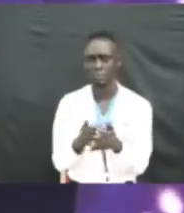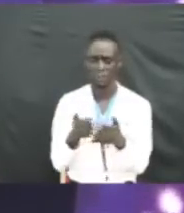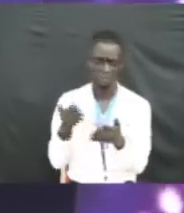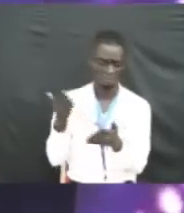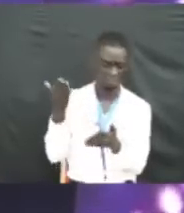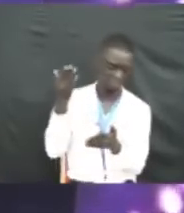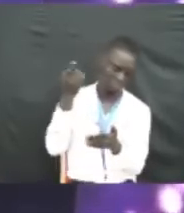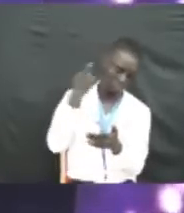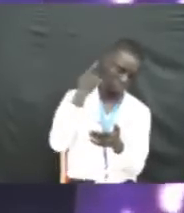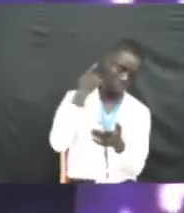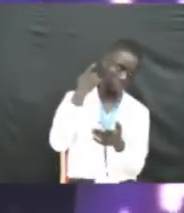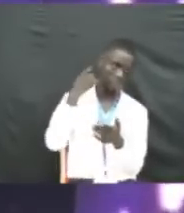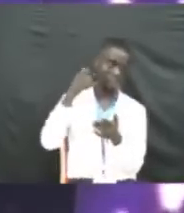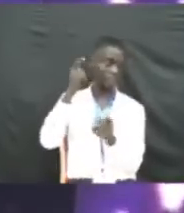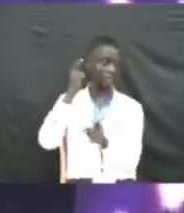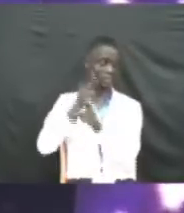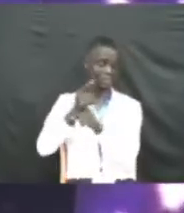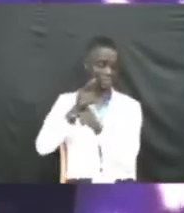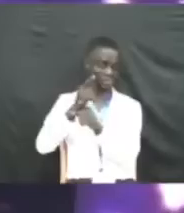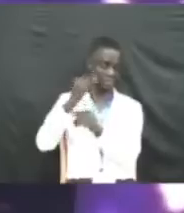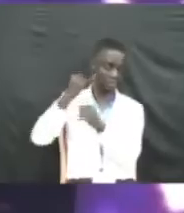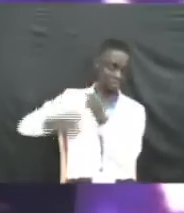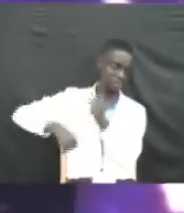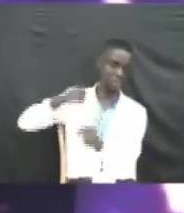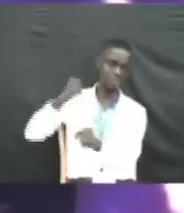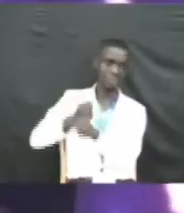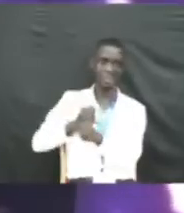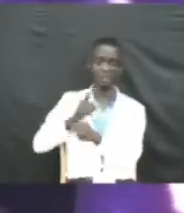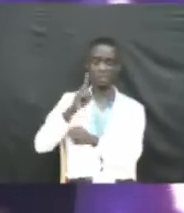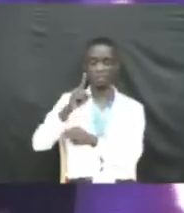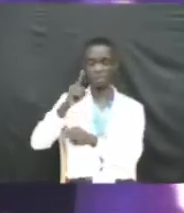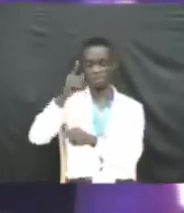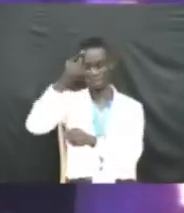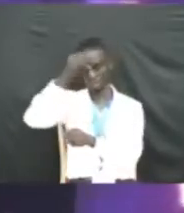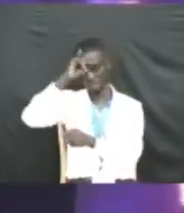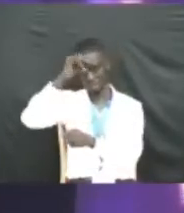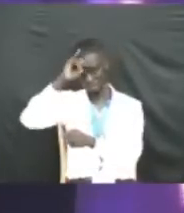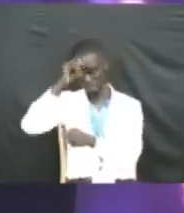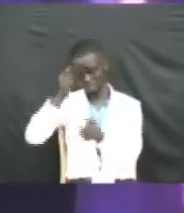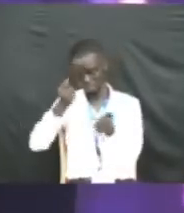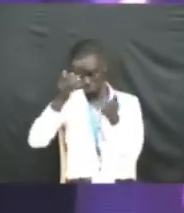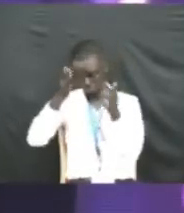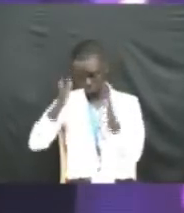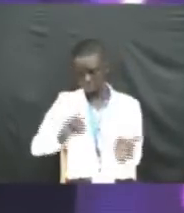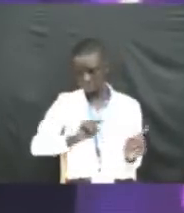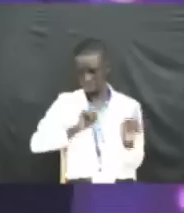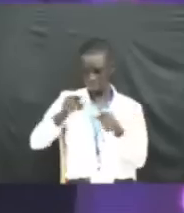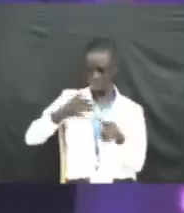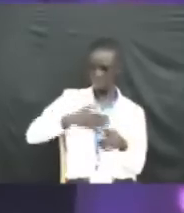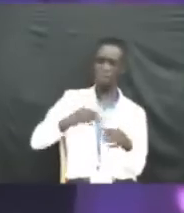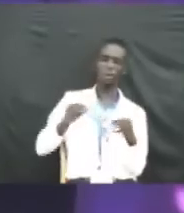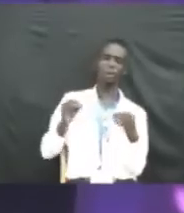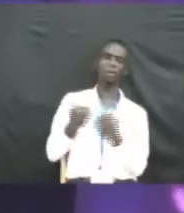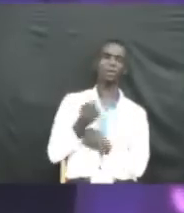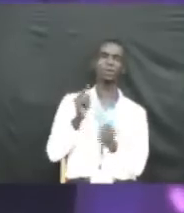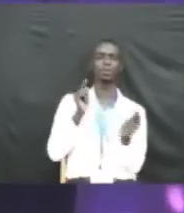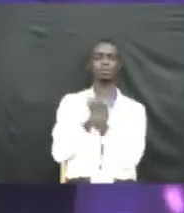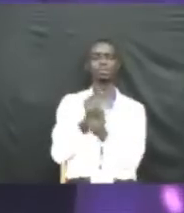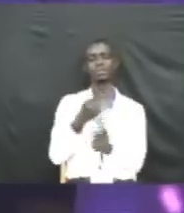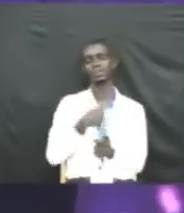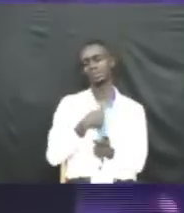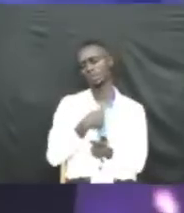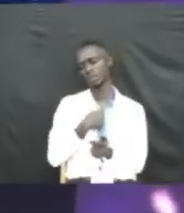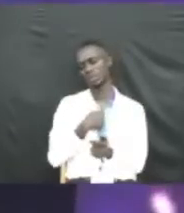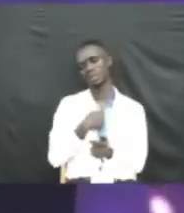time a long about almost a year ago taxi drivers came to see me in my office and one of